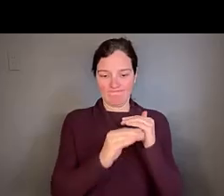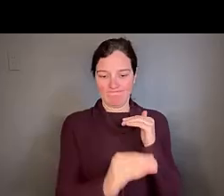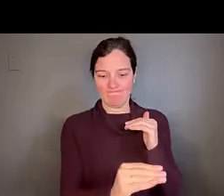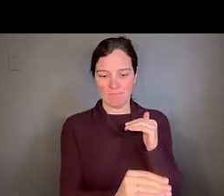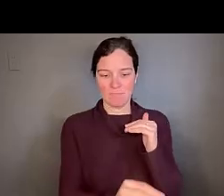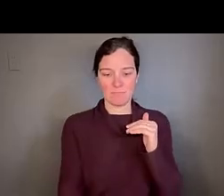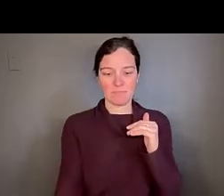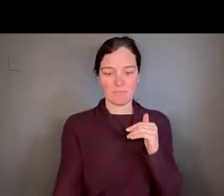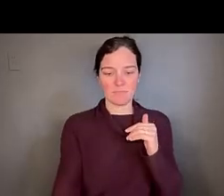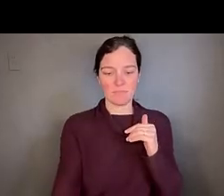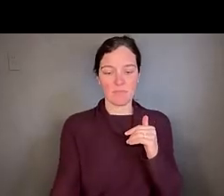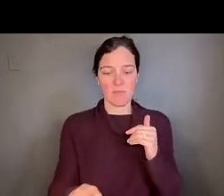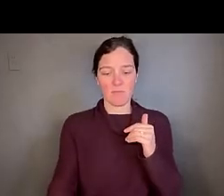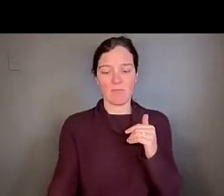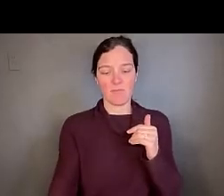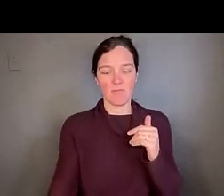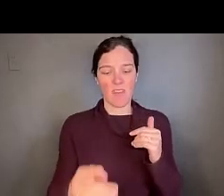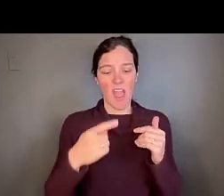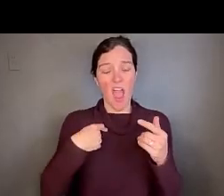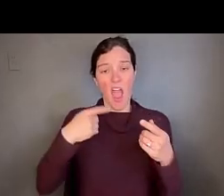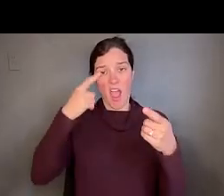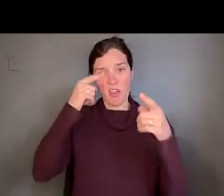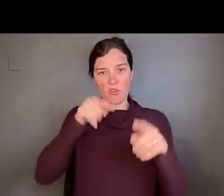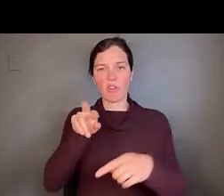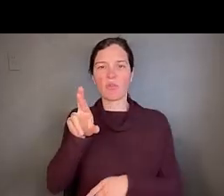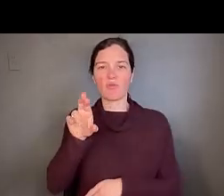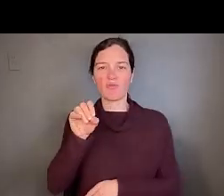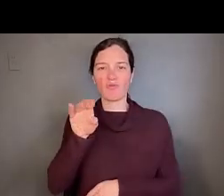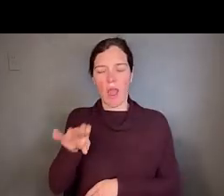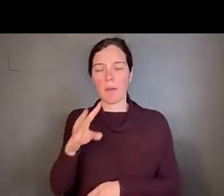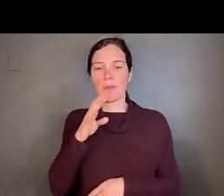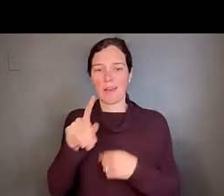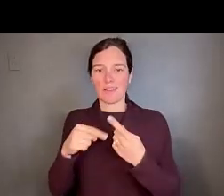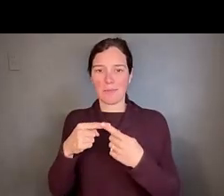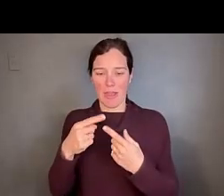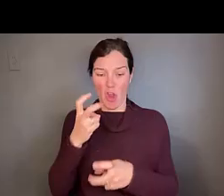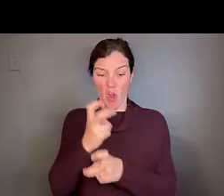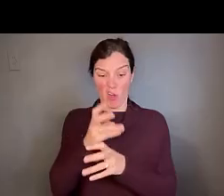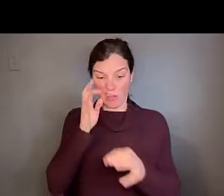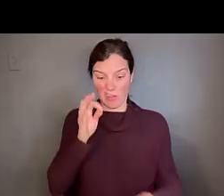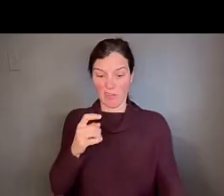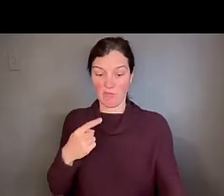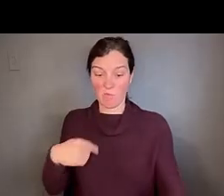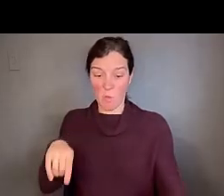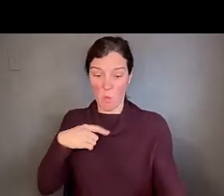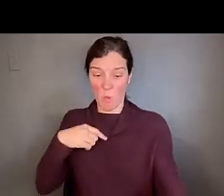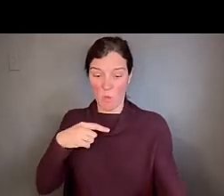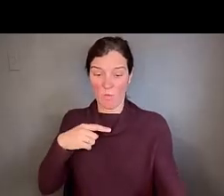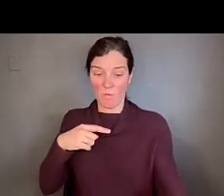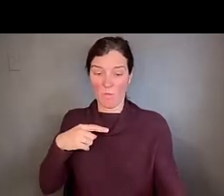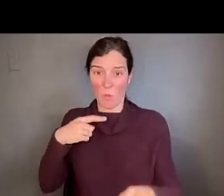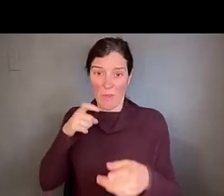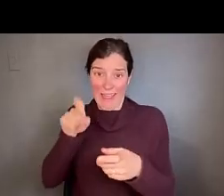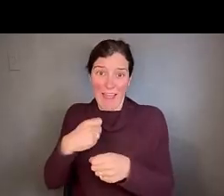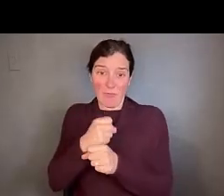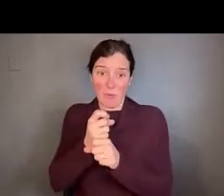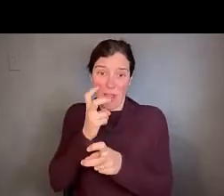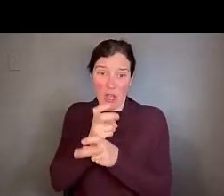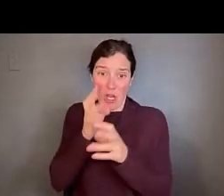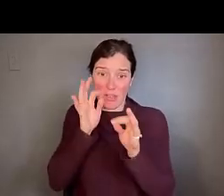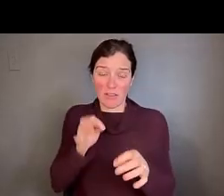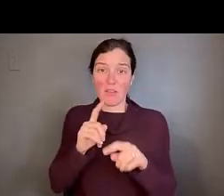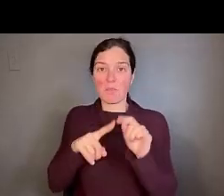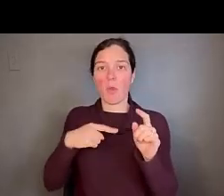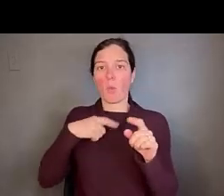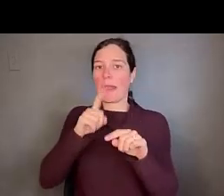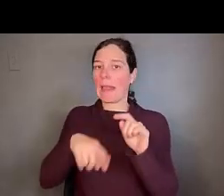totally agree. Rob particularly talked a lot about needing to make these hard decisions. We have to make those decisions, but we cannot let